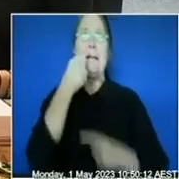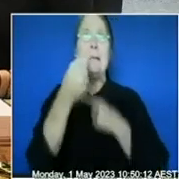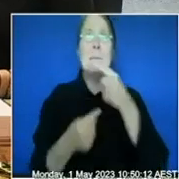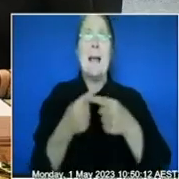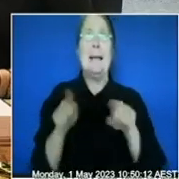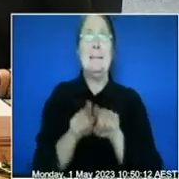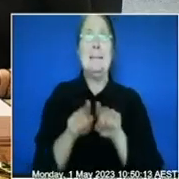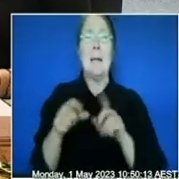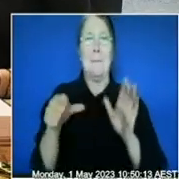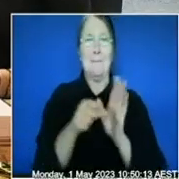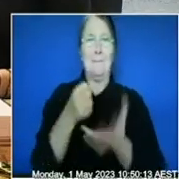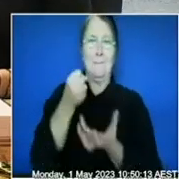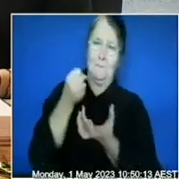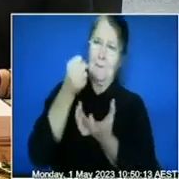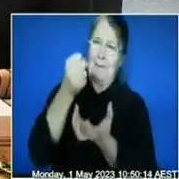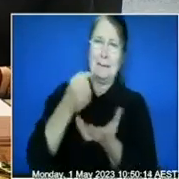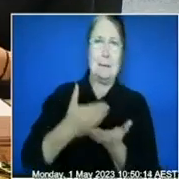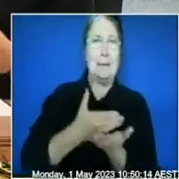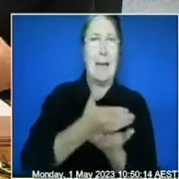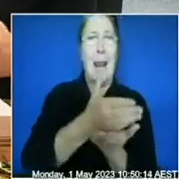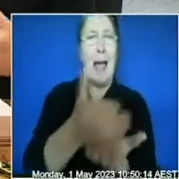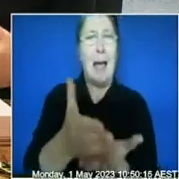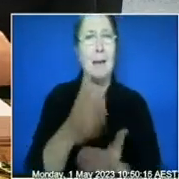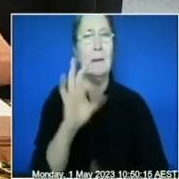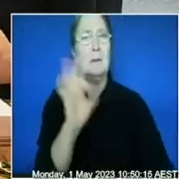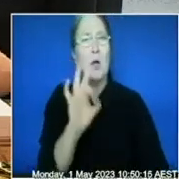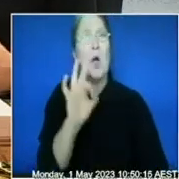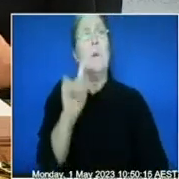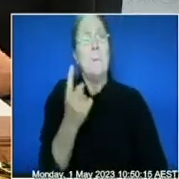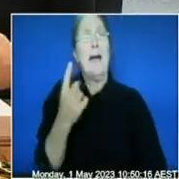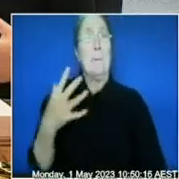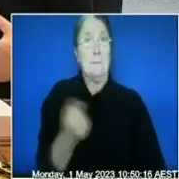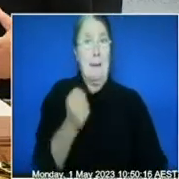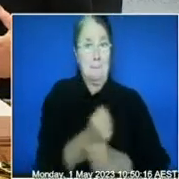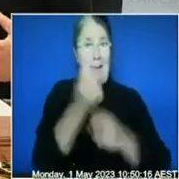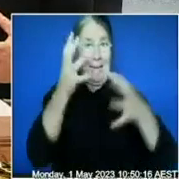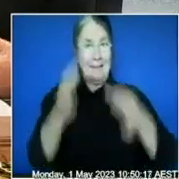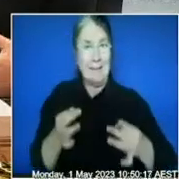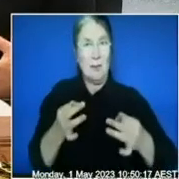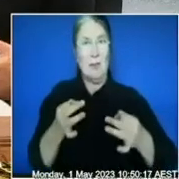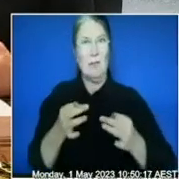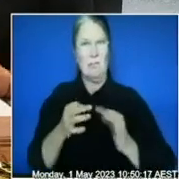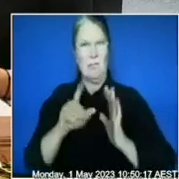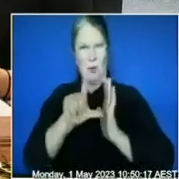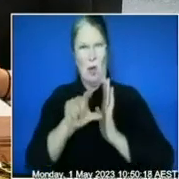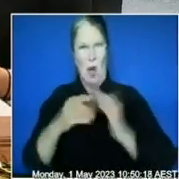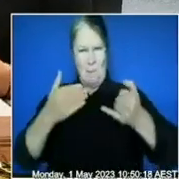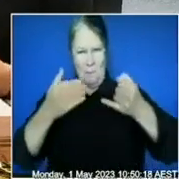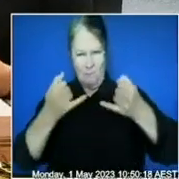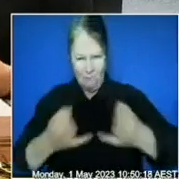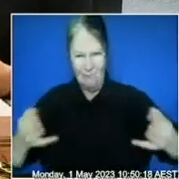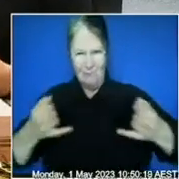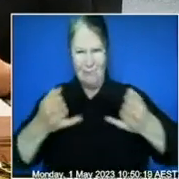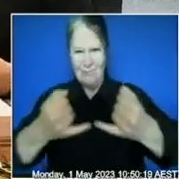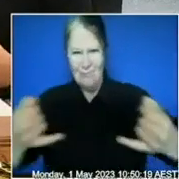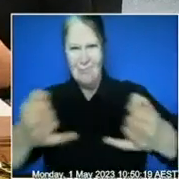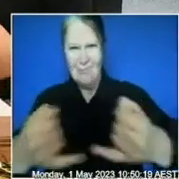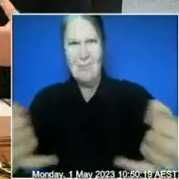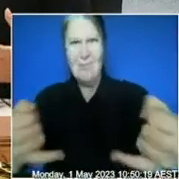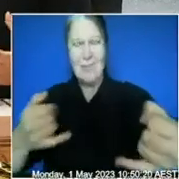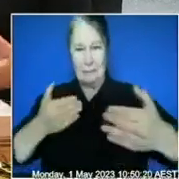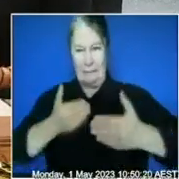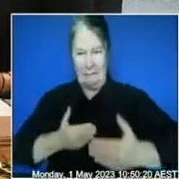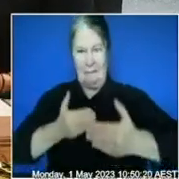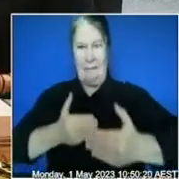taken when it might be getting relatively close to us really needing to know what funding